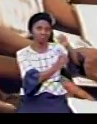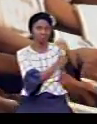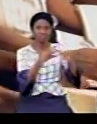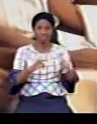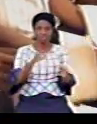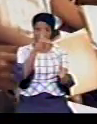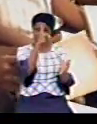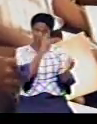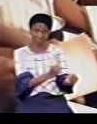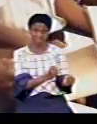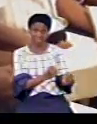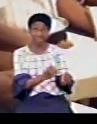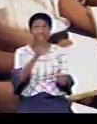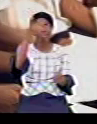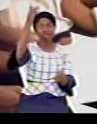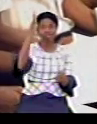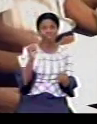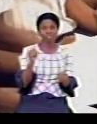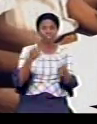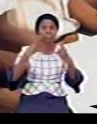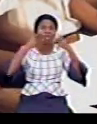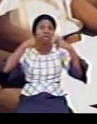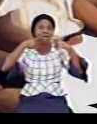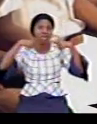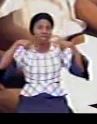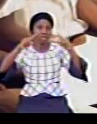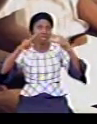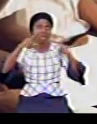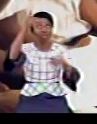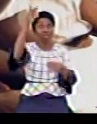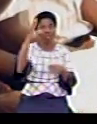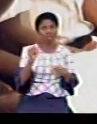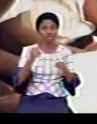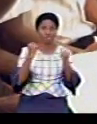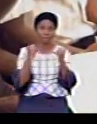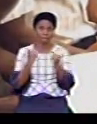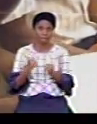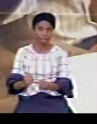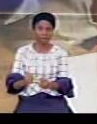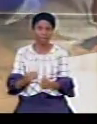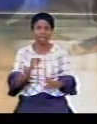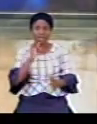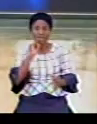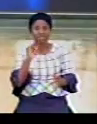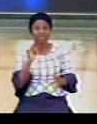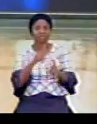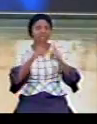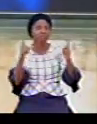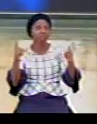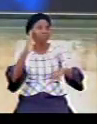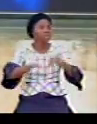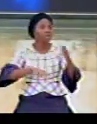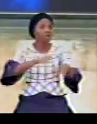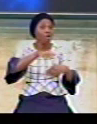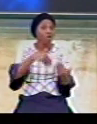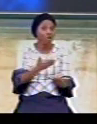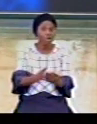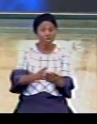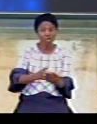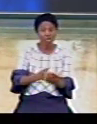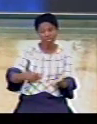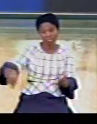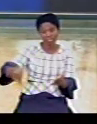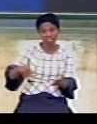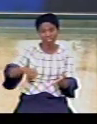pronouncement, God's power is greater than all these other things.